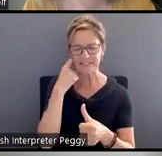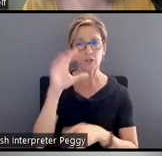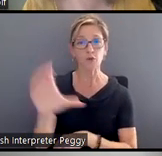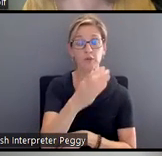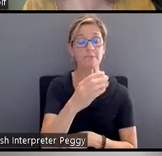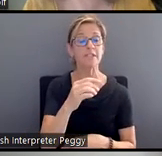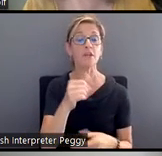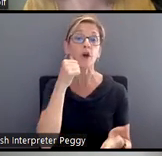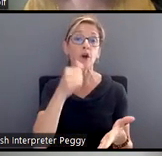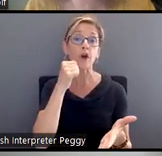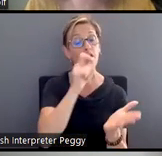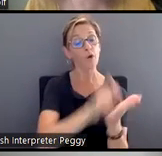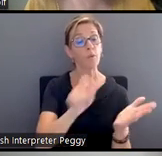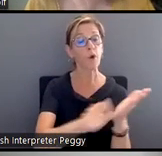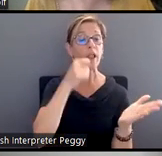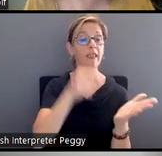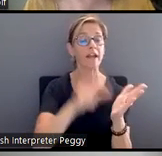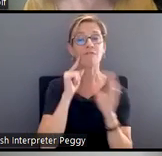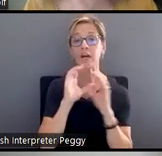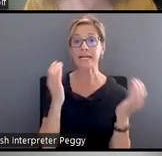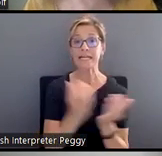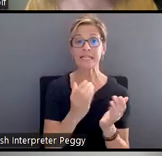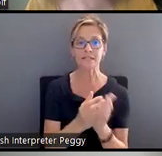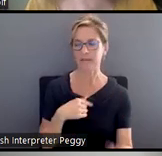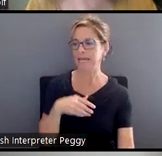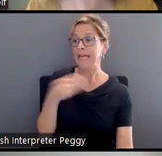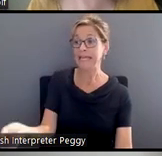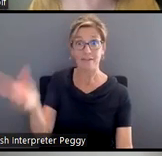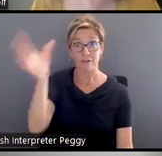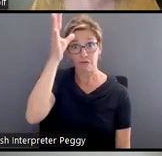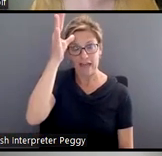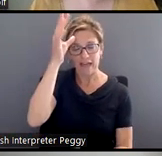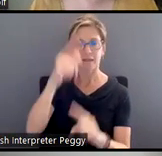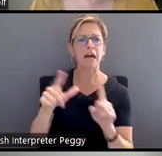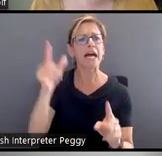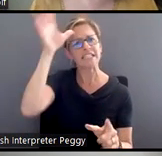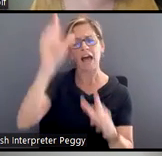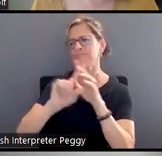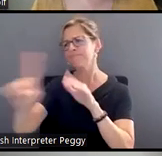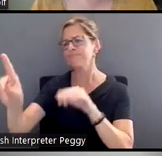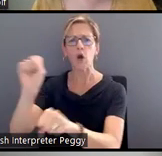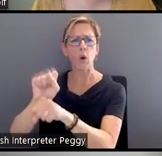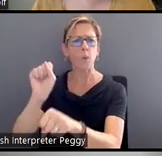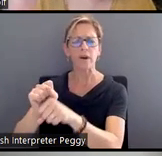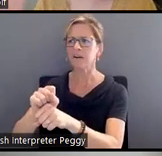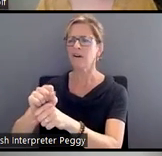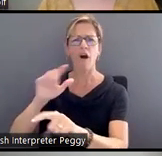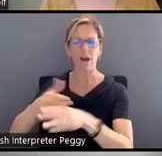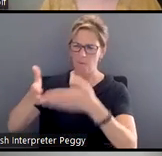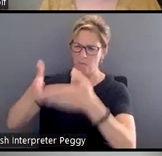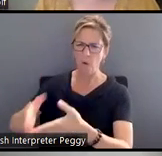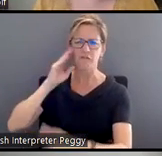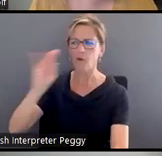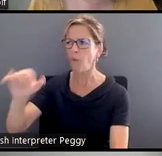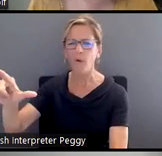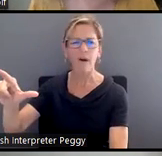gives it to her dad to mail. And he goes on some sort of oil rig and forgets to give it to the mail thing, and jumps in a boat and ends up going to the North Pole.